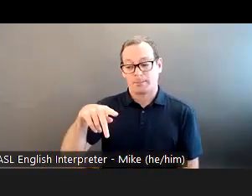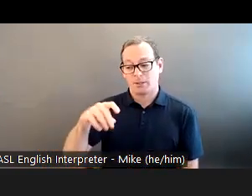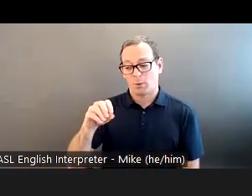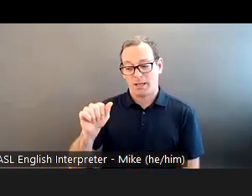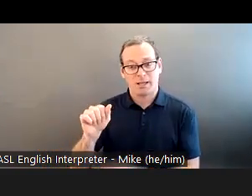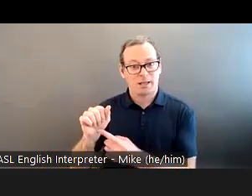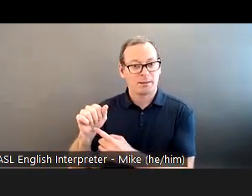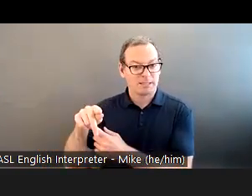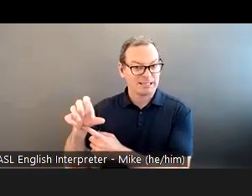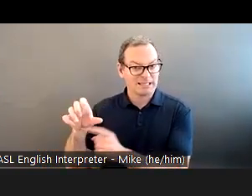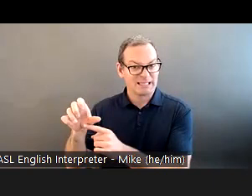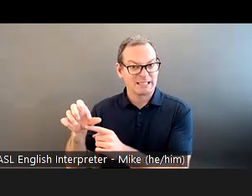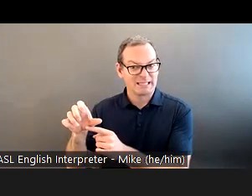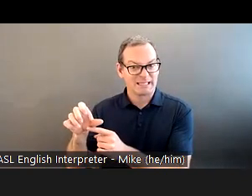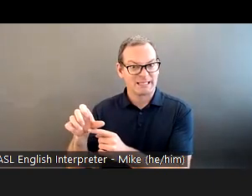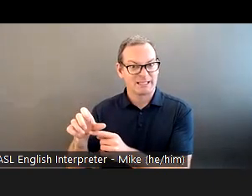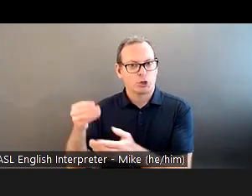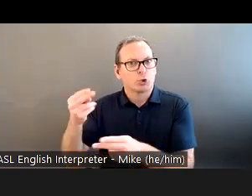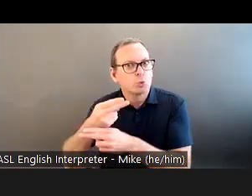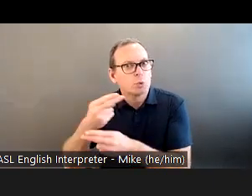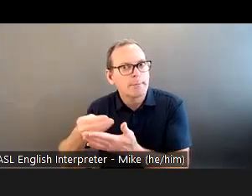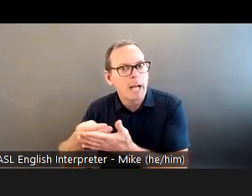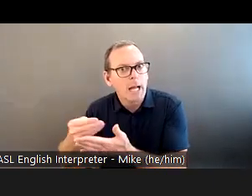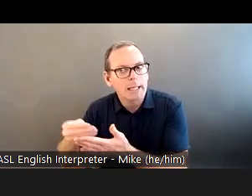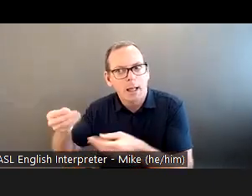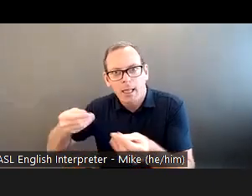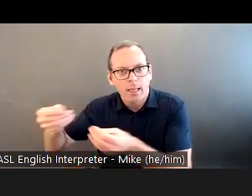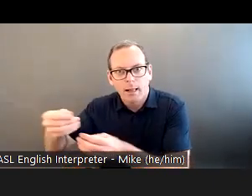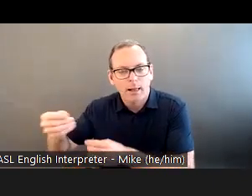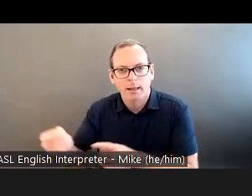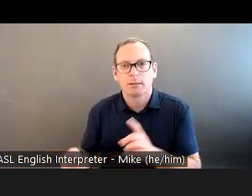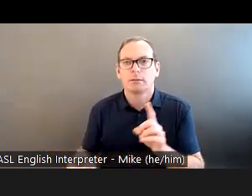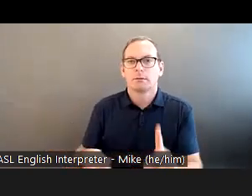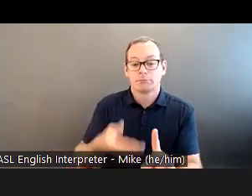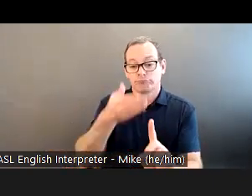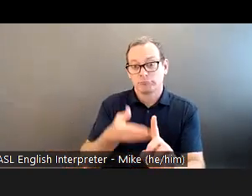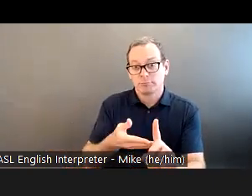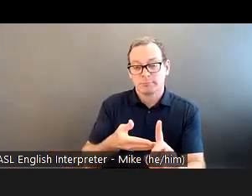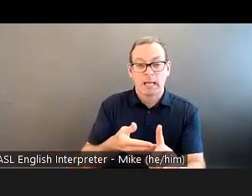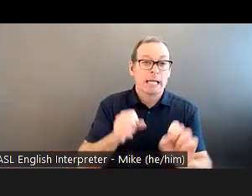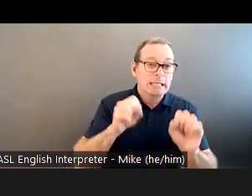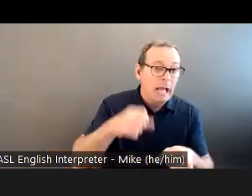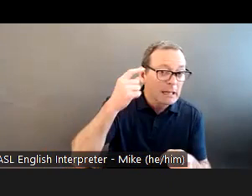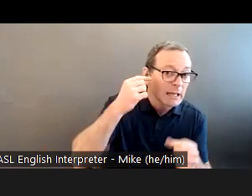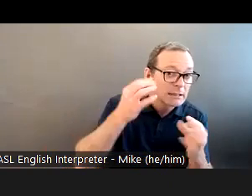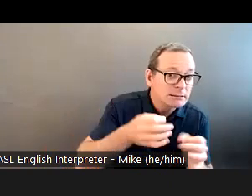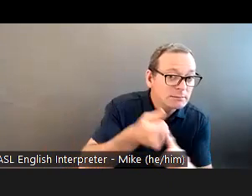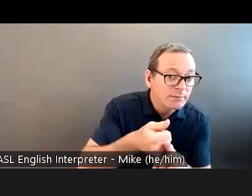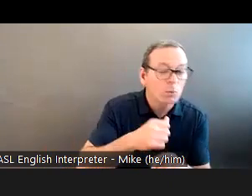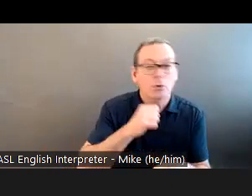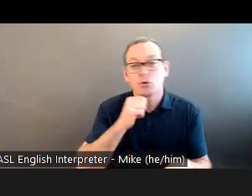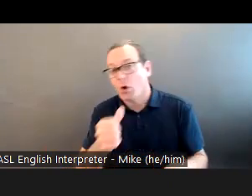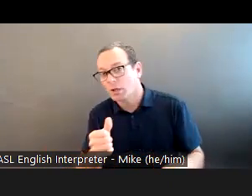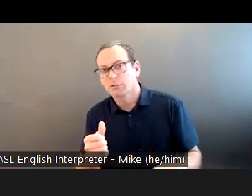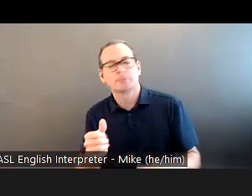or incapable really doesn't have any bearing on what the attorney is doing in misusing funds. So we